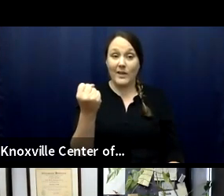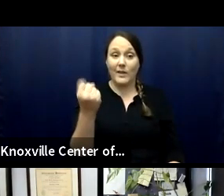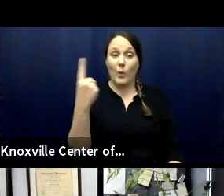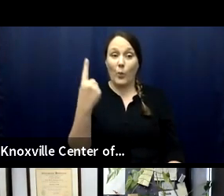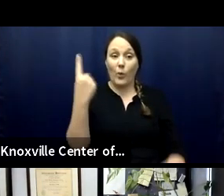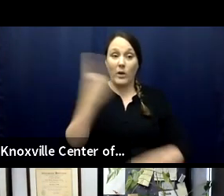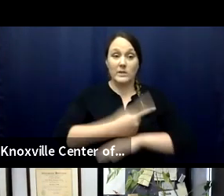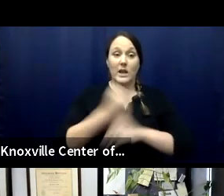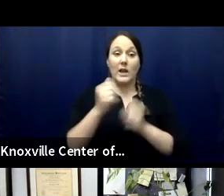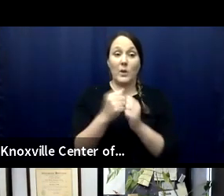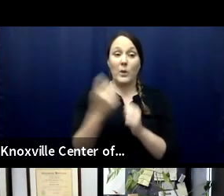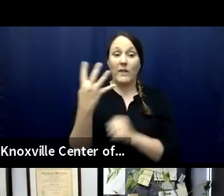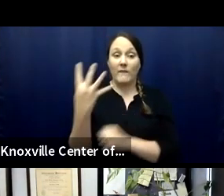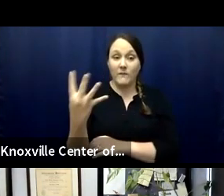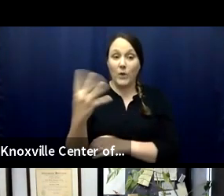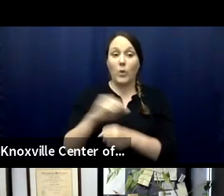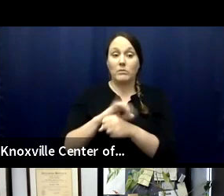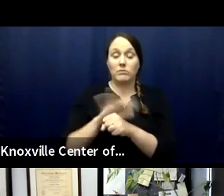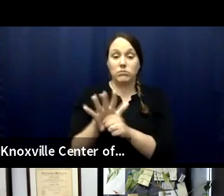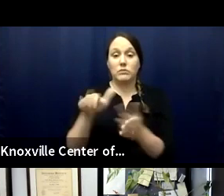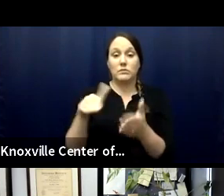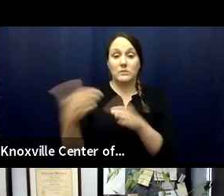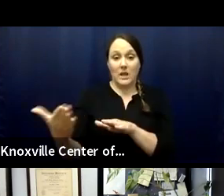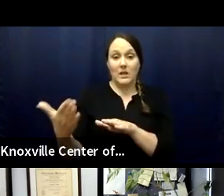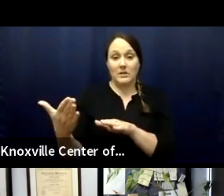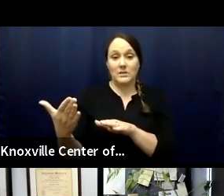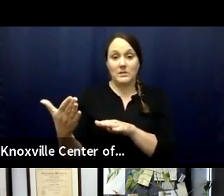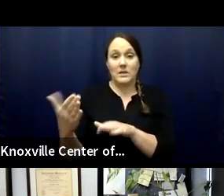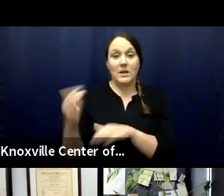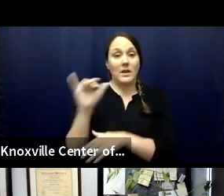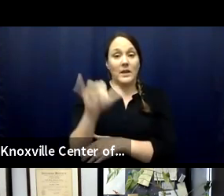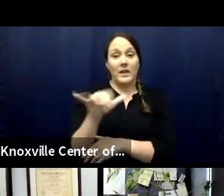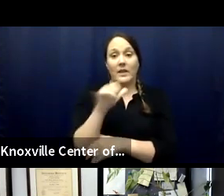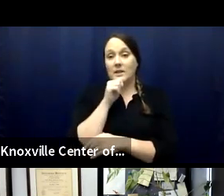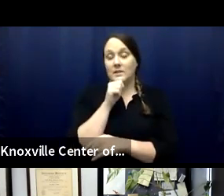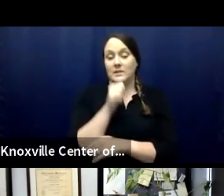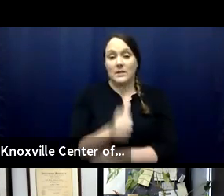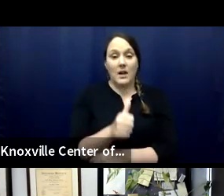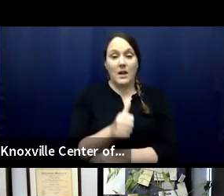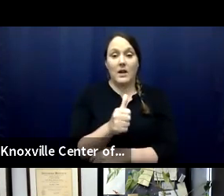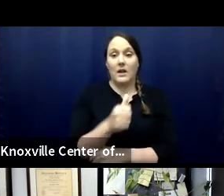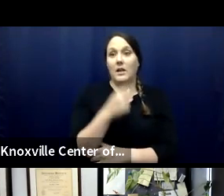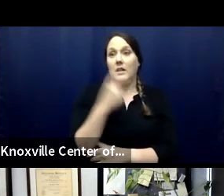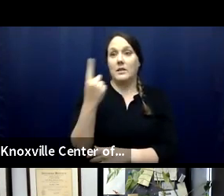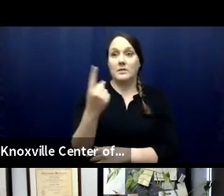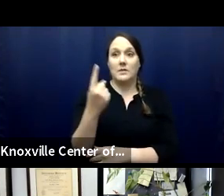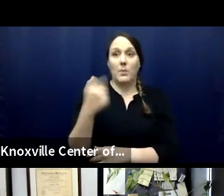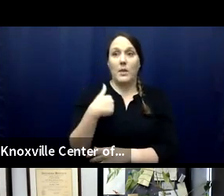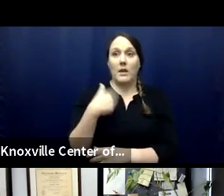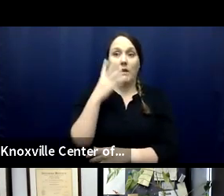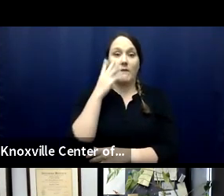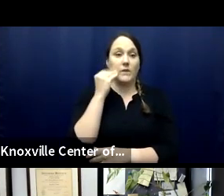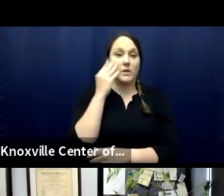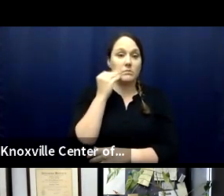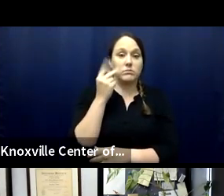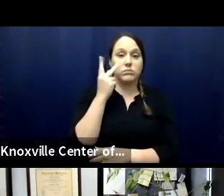4 COVID-19 deaths, which is not something that in my career I can say I've seen